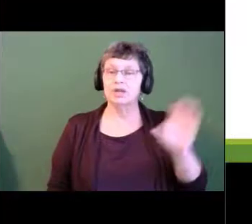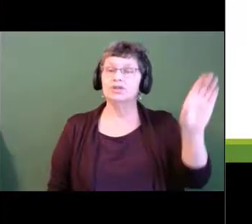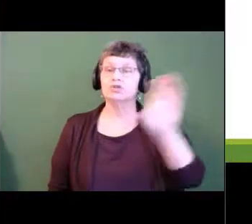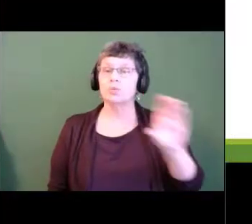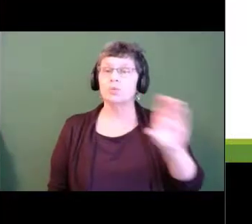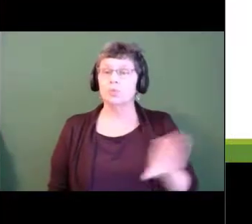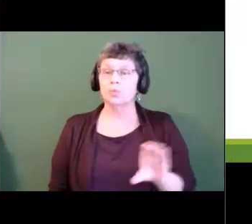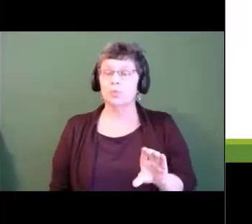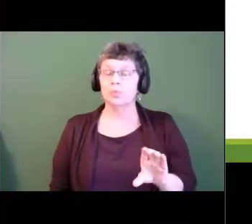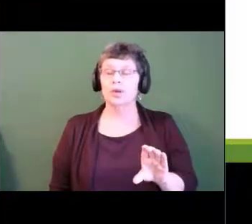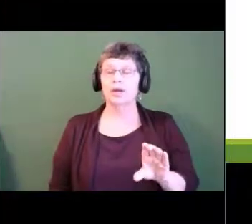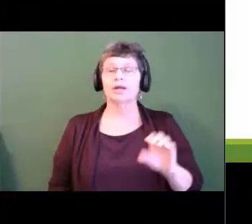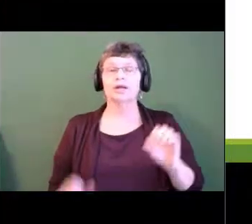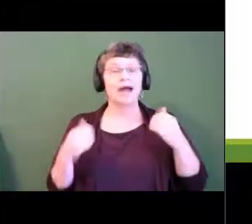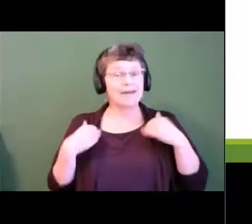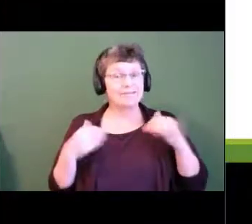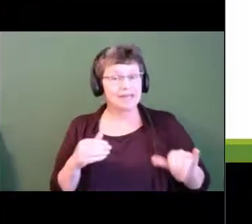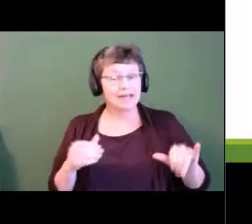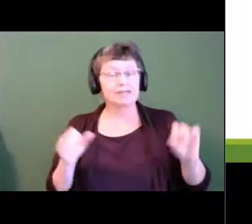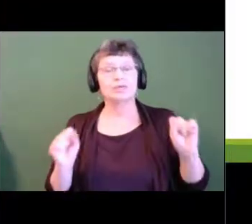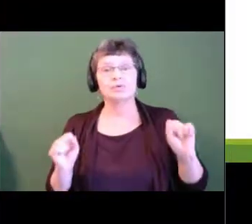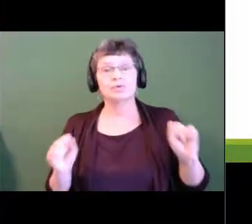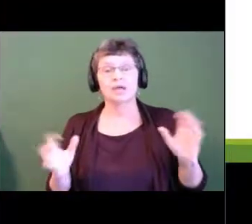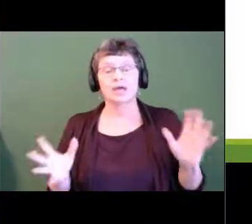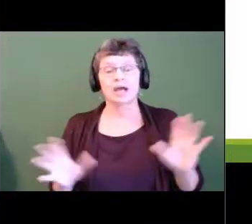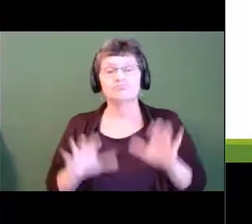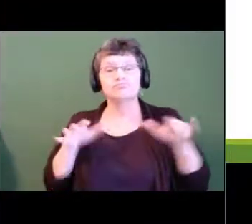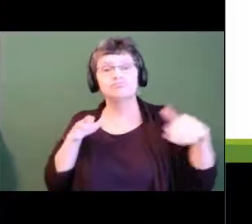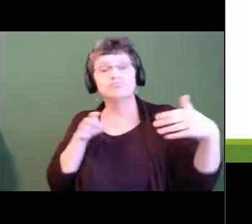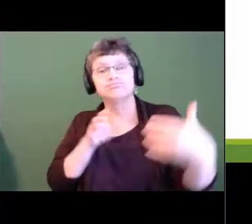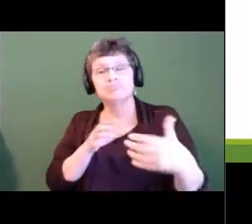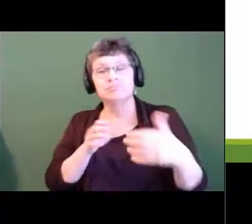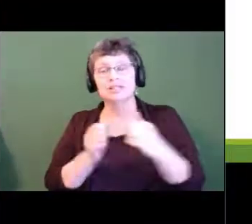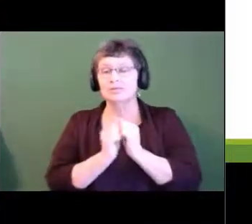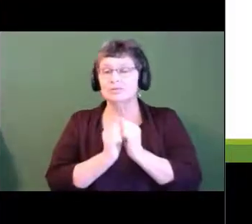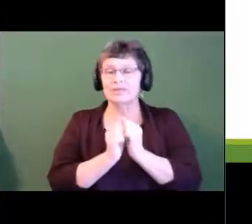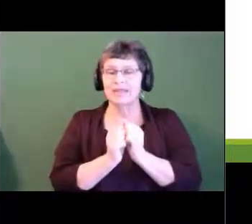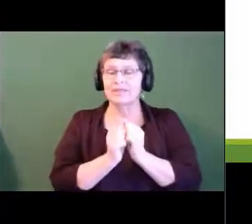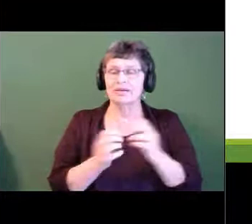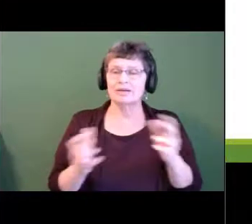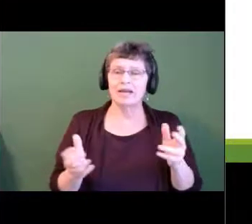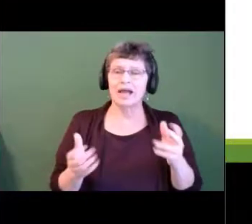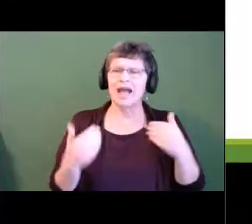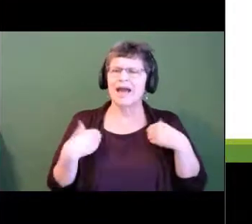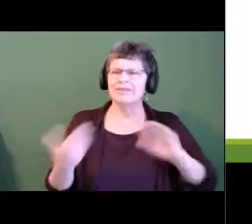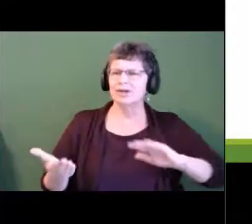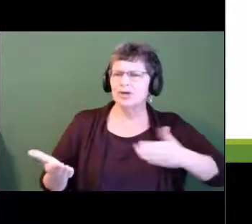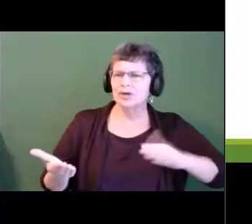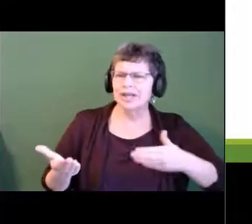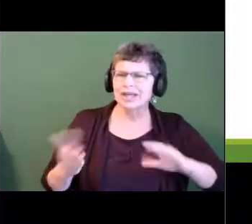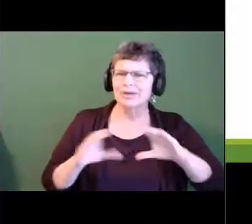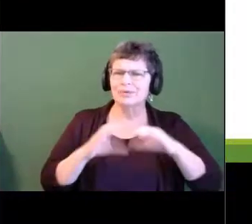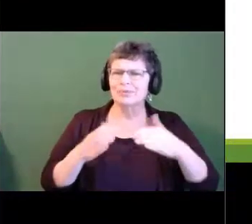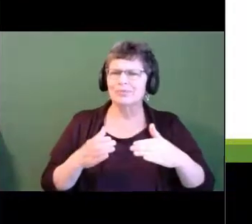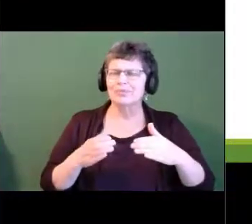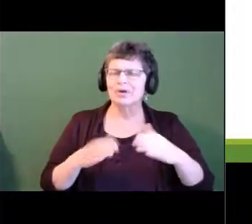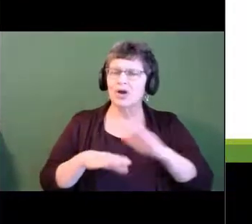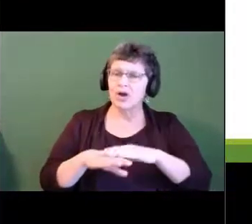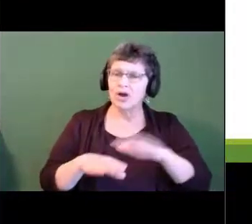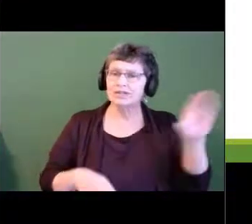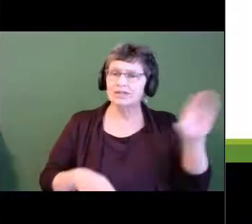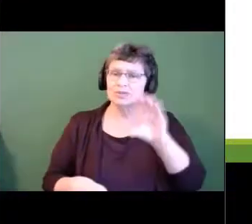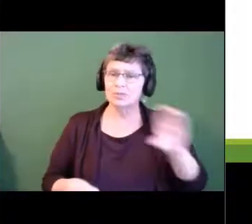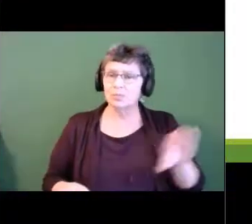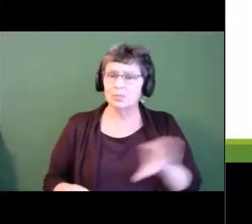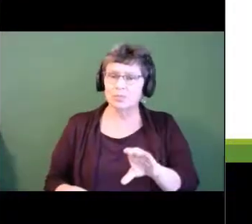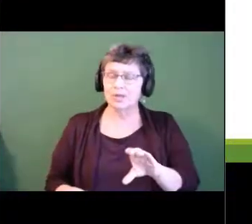thing, you can have group get-togethers, you know, just as you did. There's a cooking group I notice on Zoom that some people have where